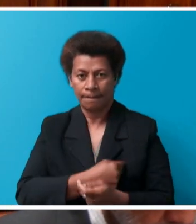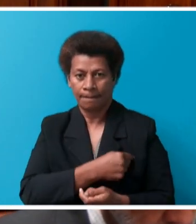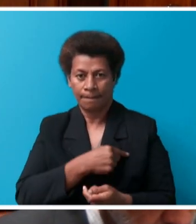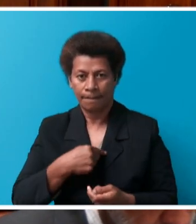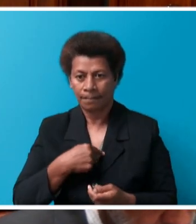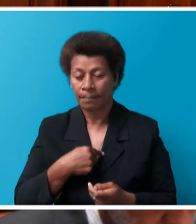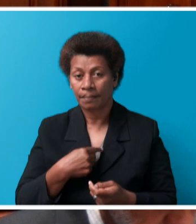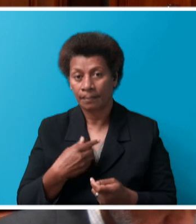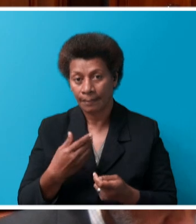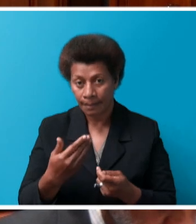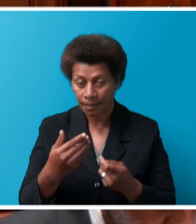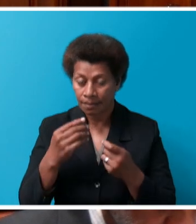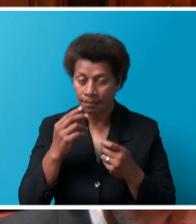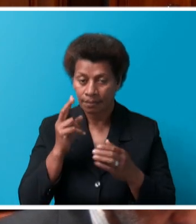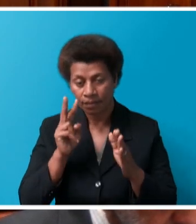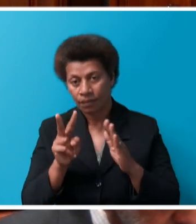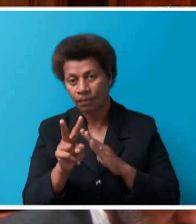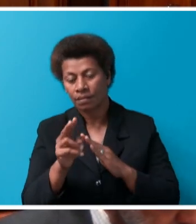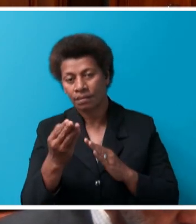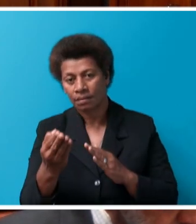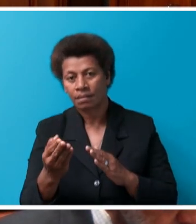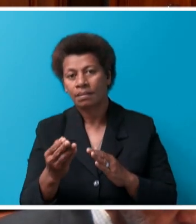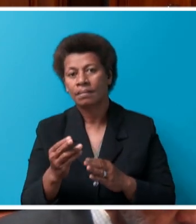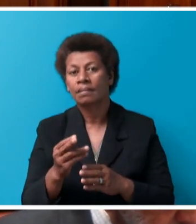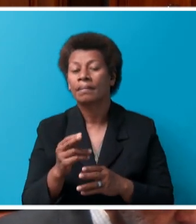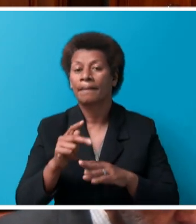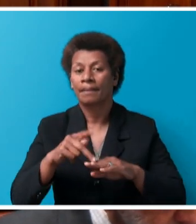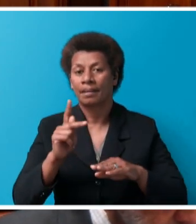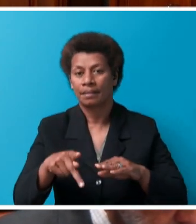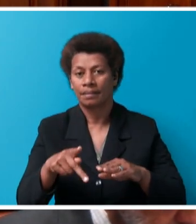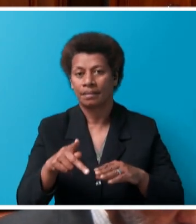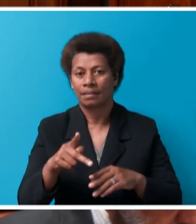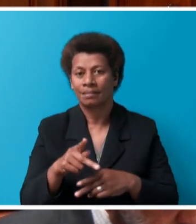look forward to a productive parliamentary session ahead.